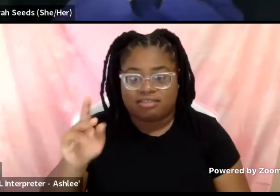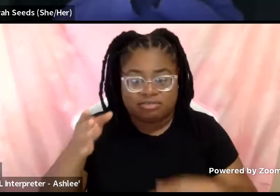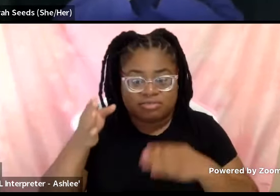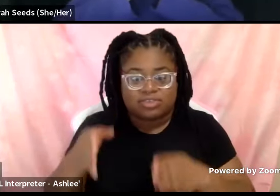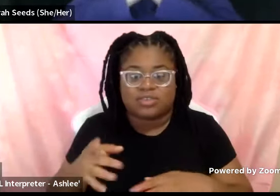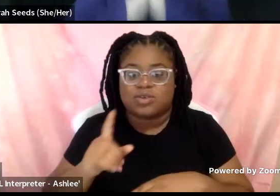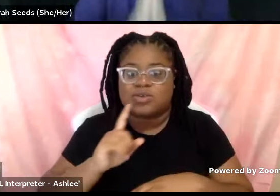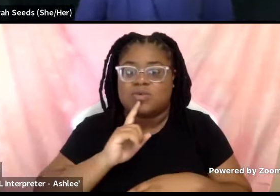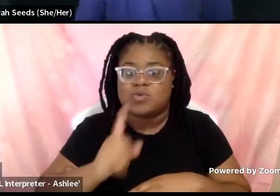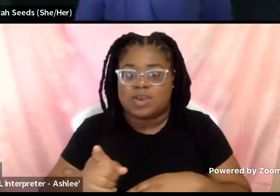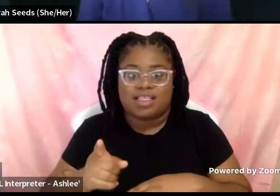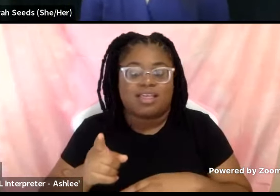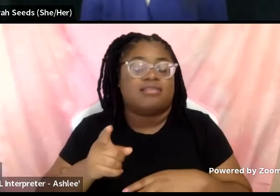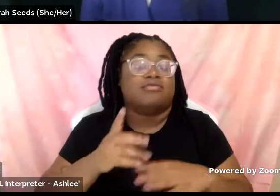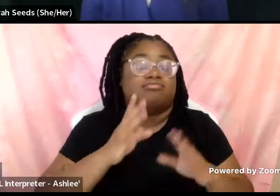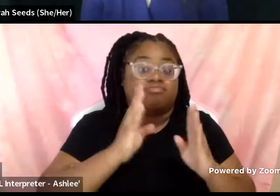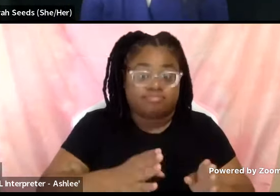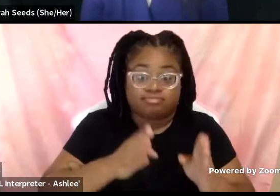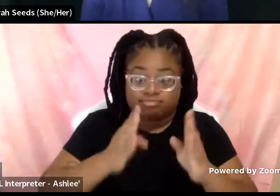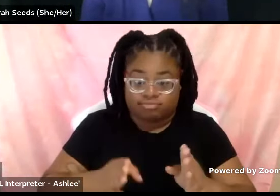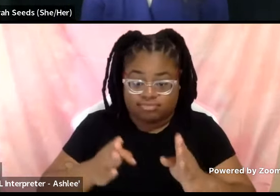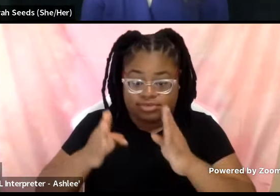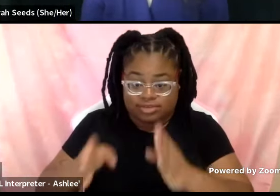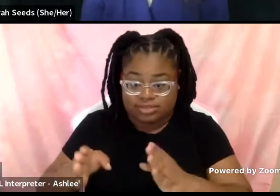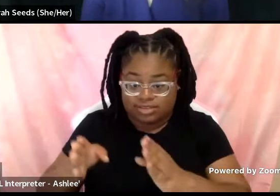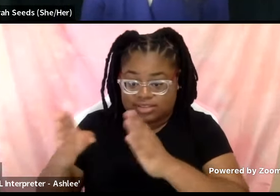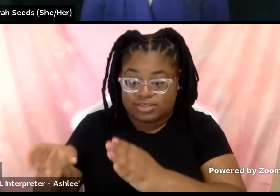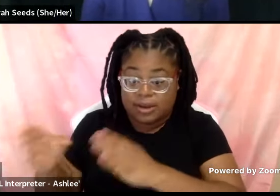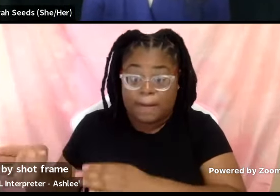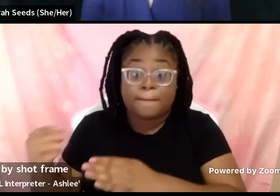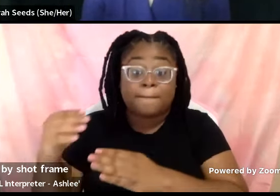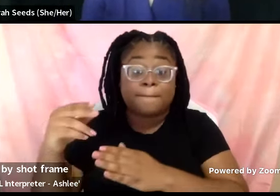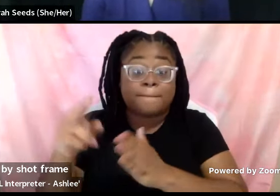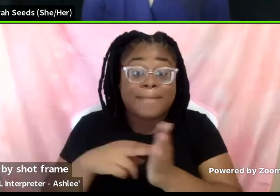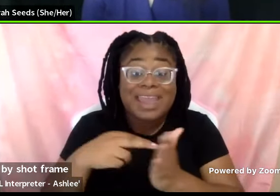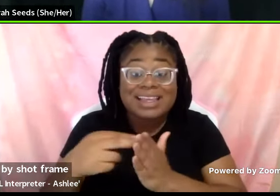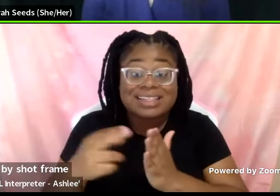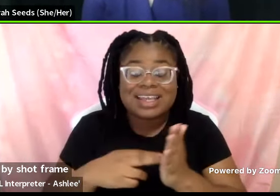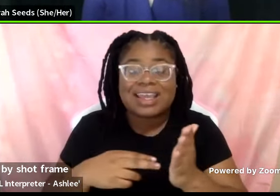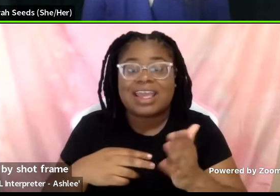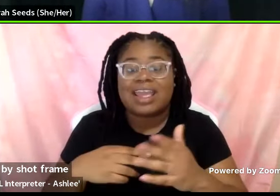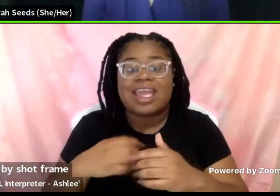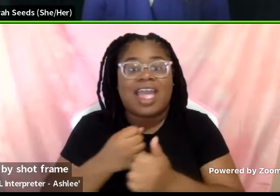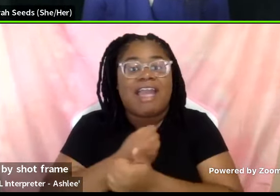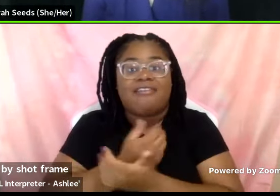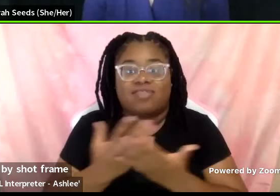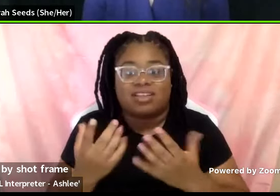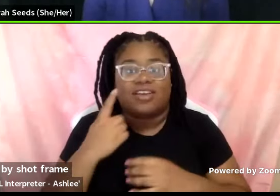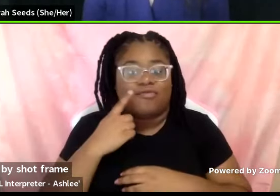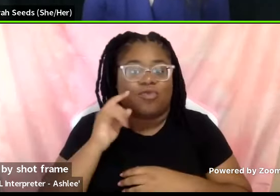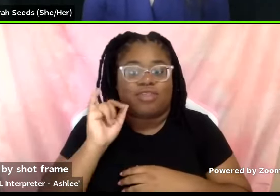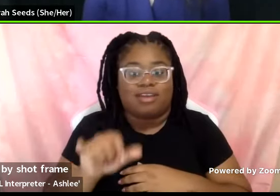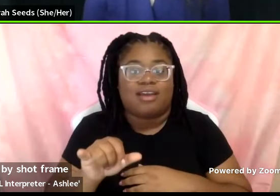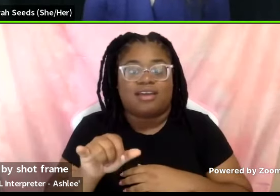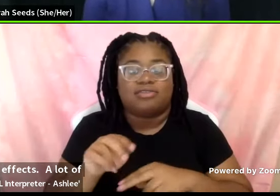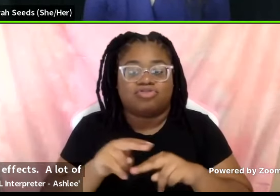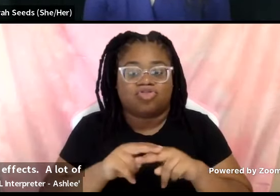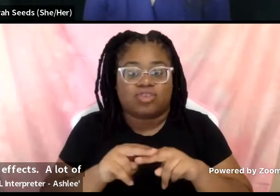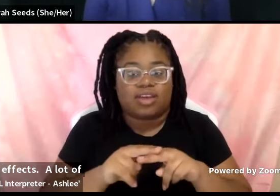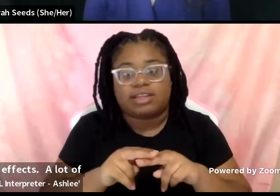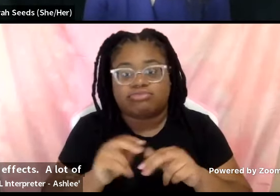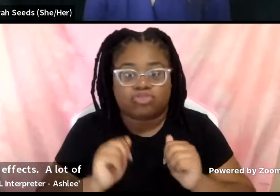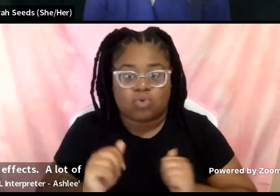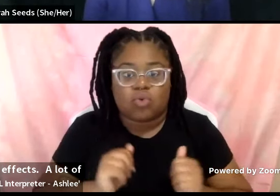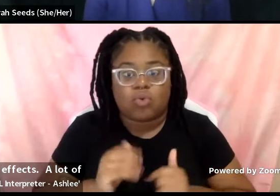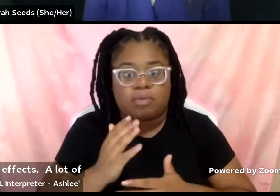by shot, frame by frame, like painting and After Effects, a lot of these effects. Amazing. So yeah, he spent a